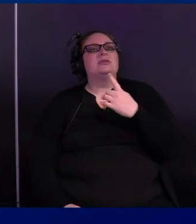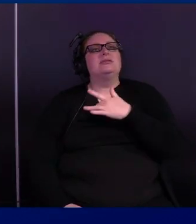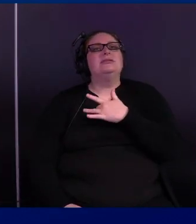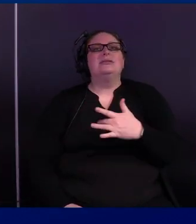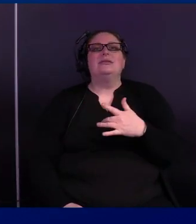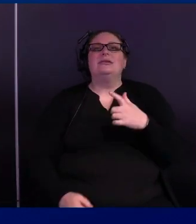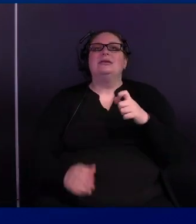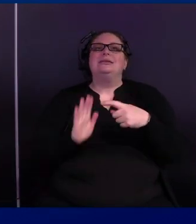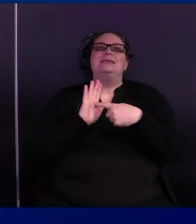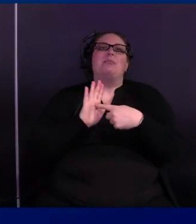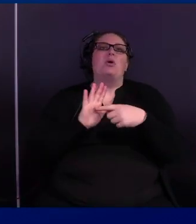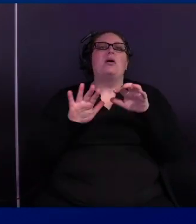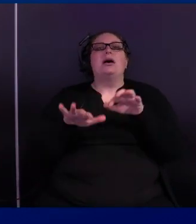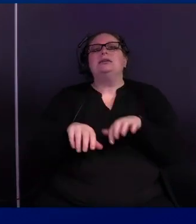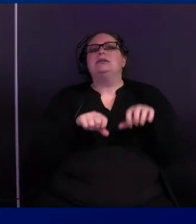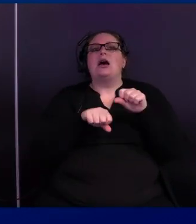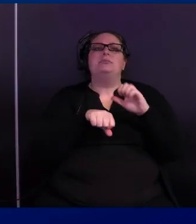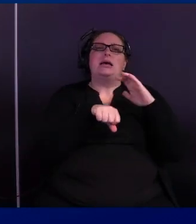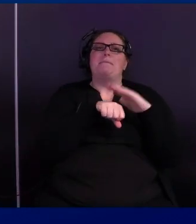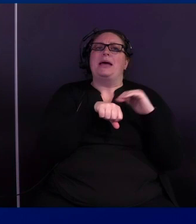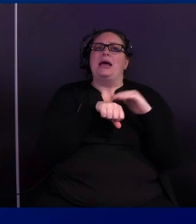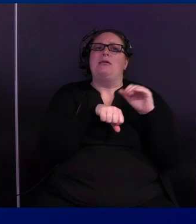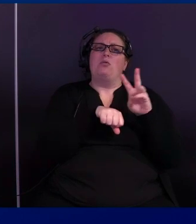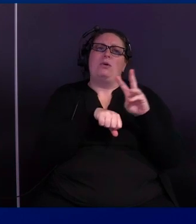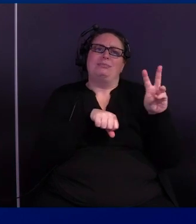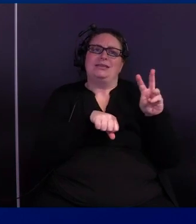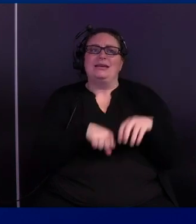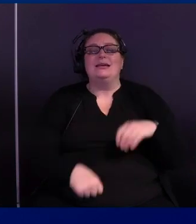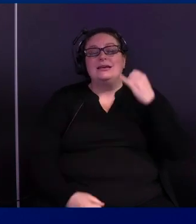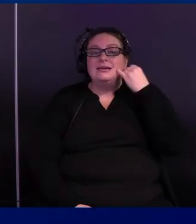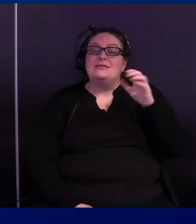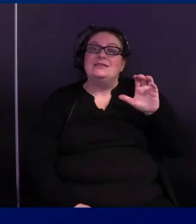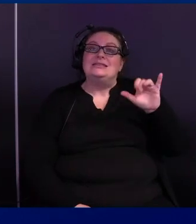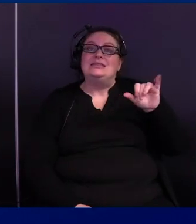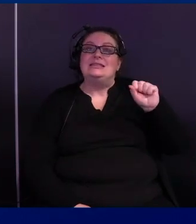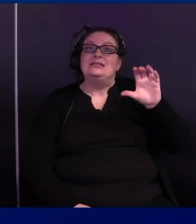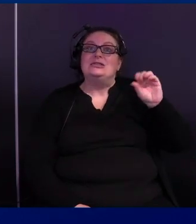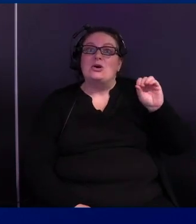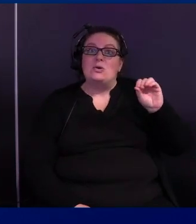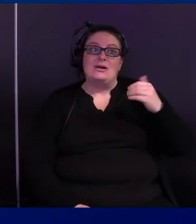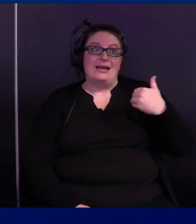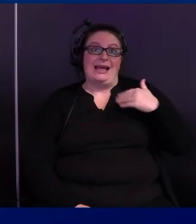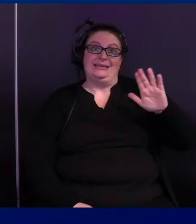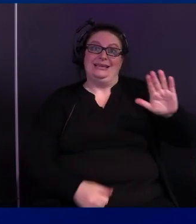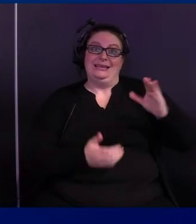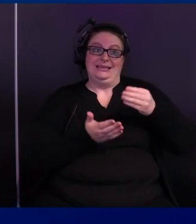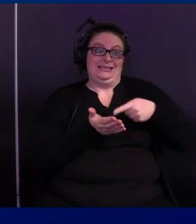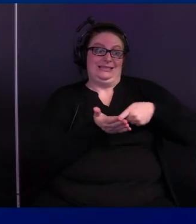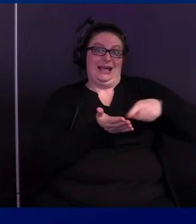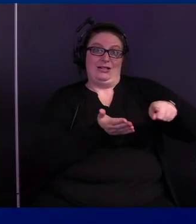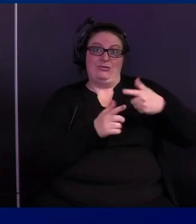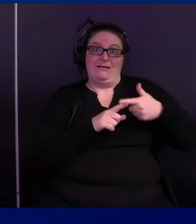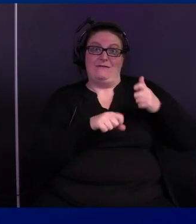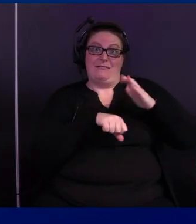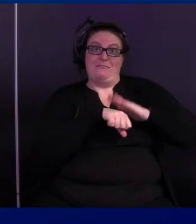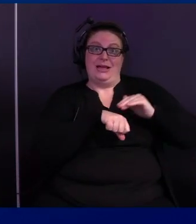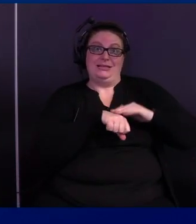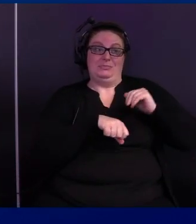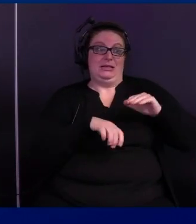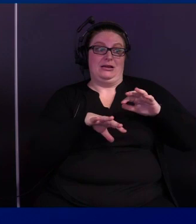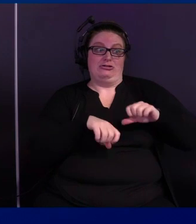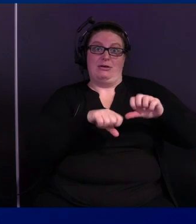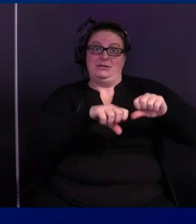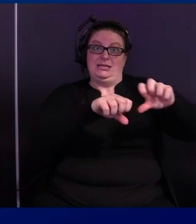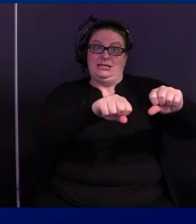Pet website for internal things. So if the CISO is getting his salary based on pets being adopted,